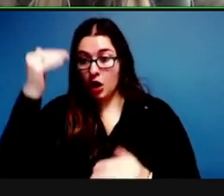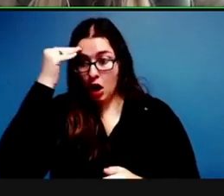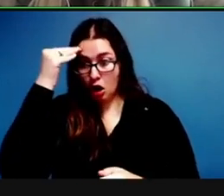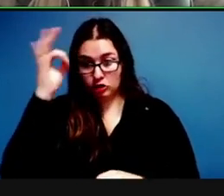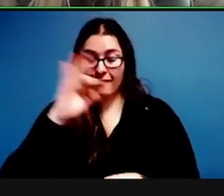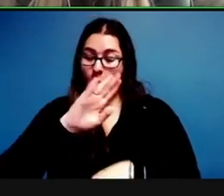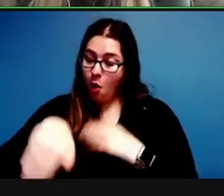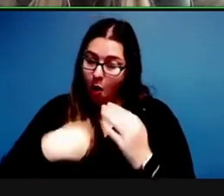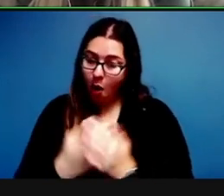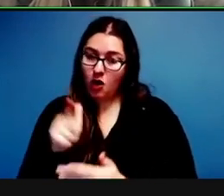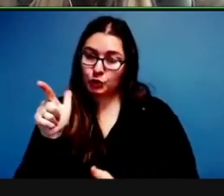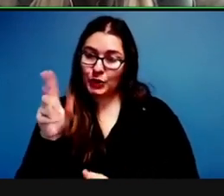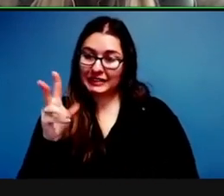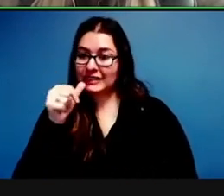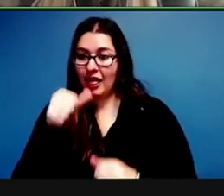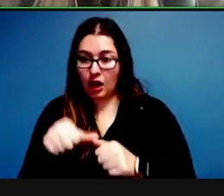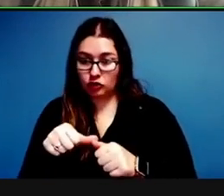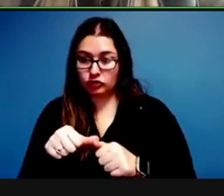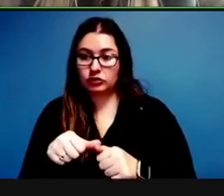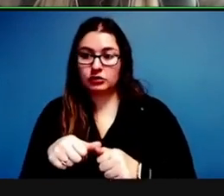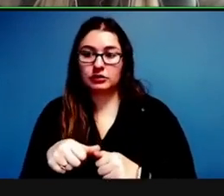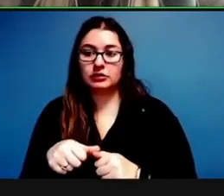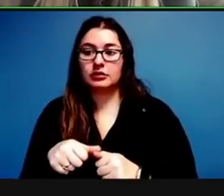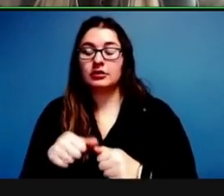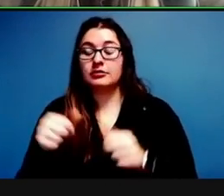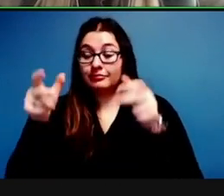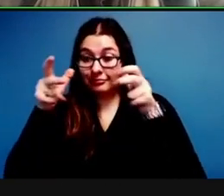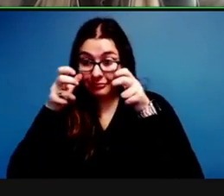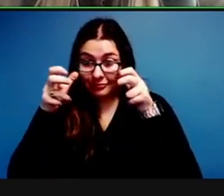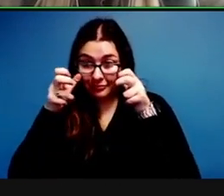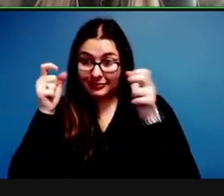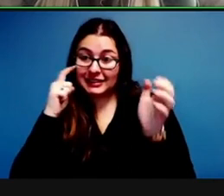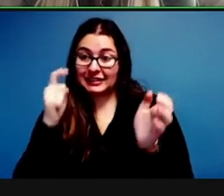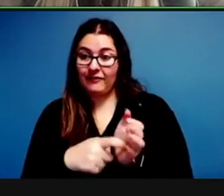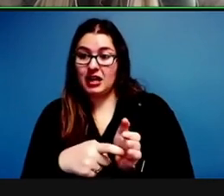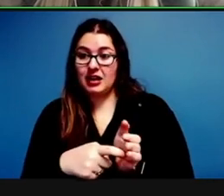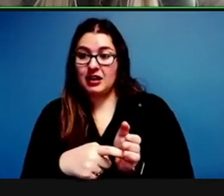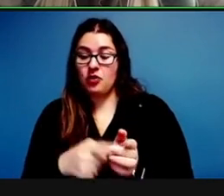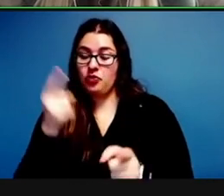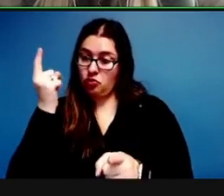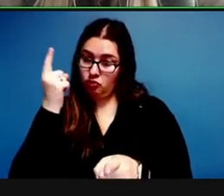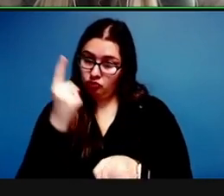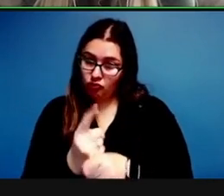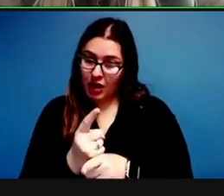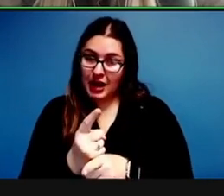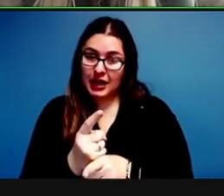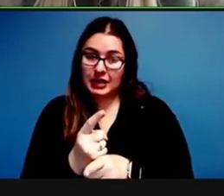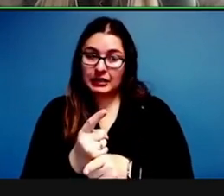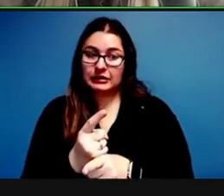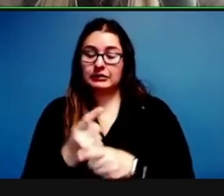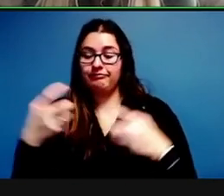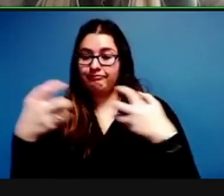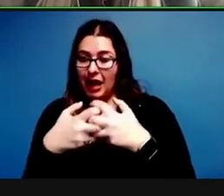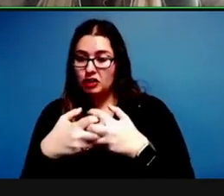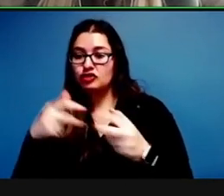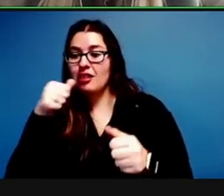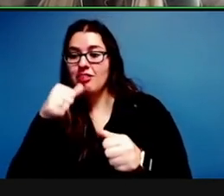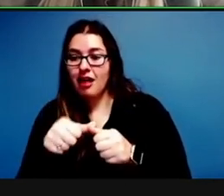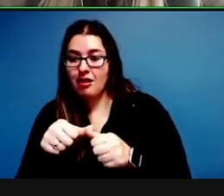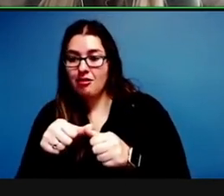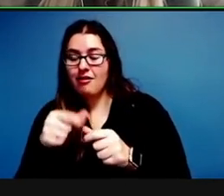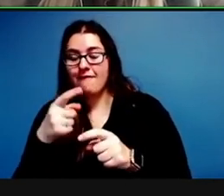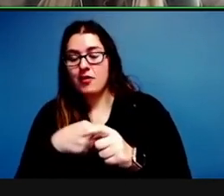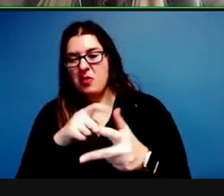all 26 letters by receptively identifying the correct corresponding letter from a field